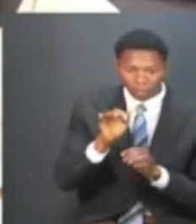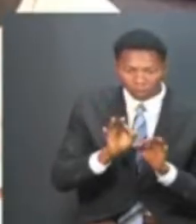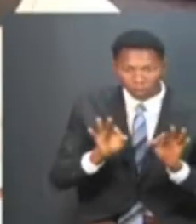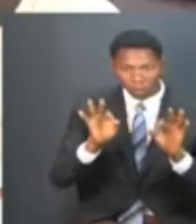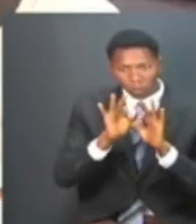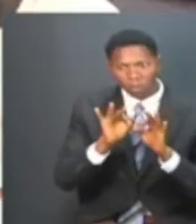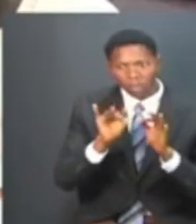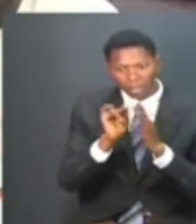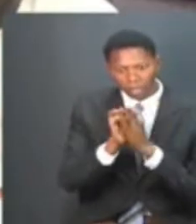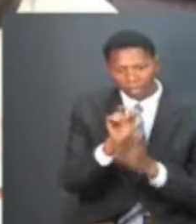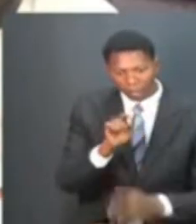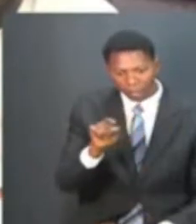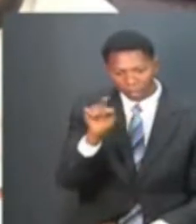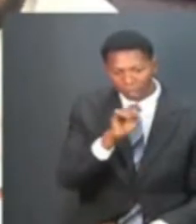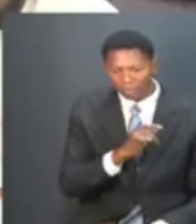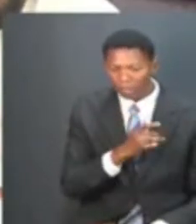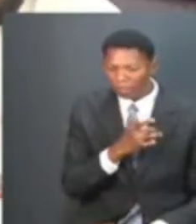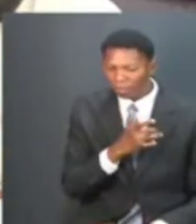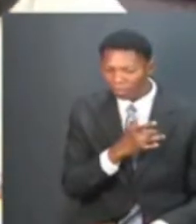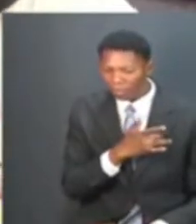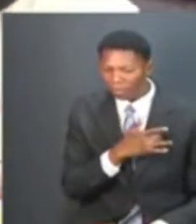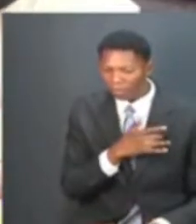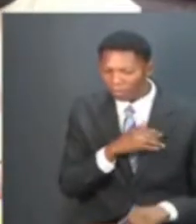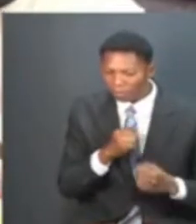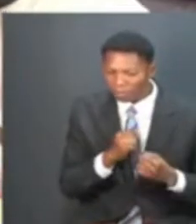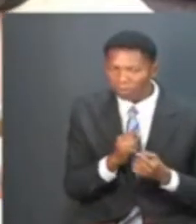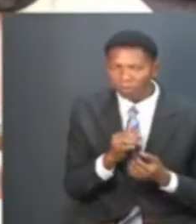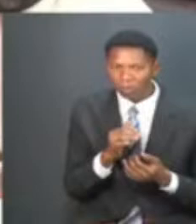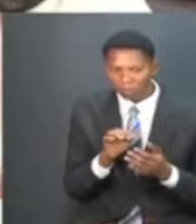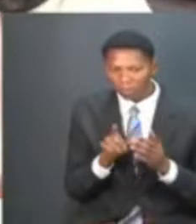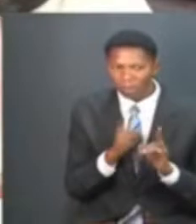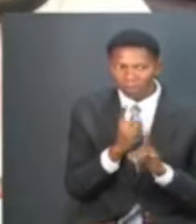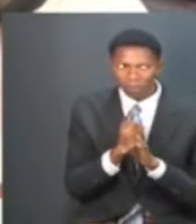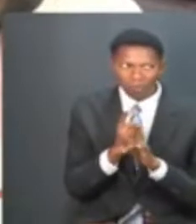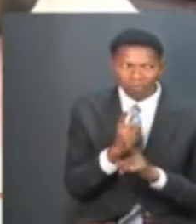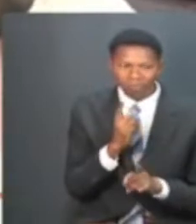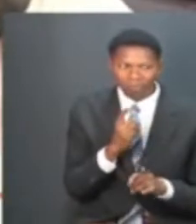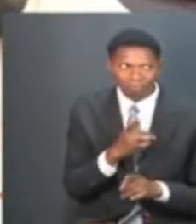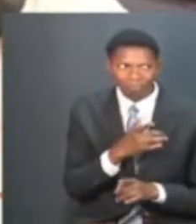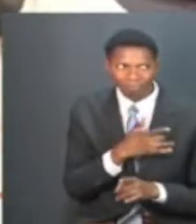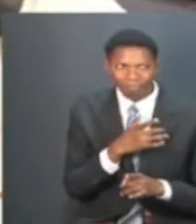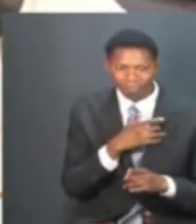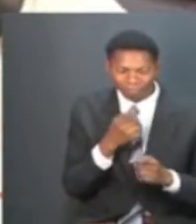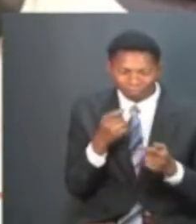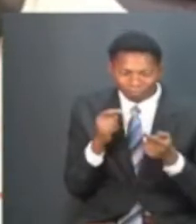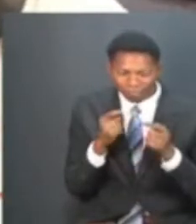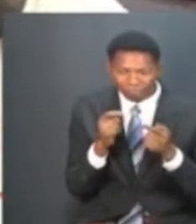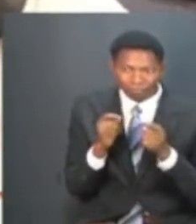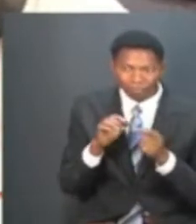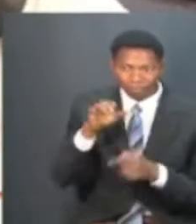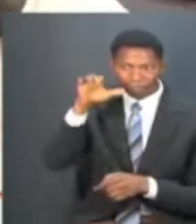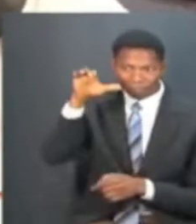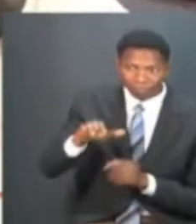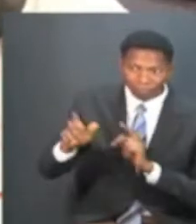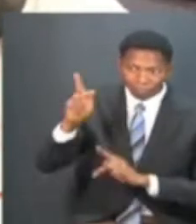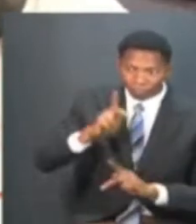solidarity and share in the pain of the victims of the constituency. Many of